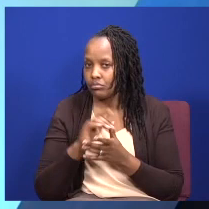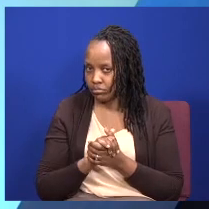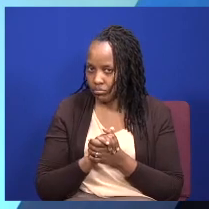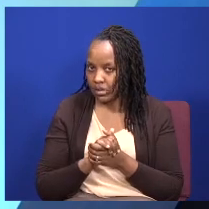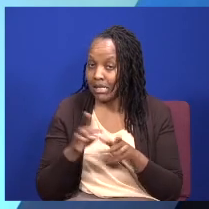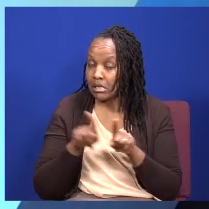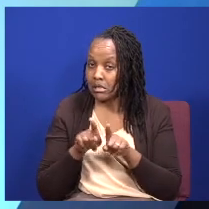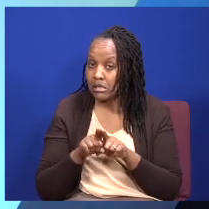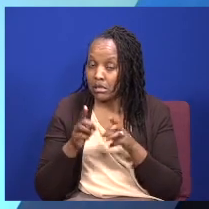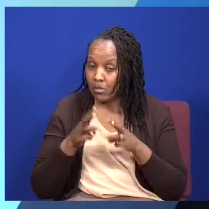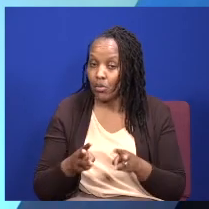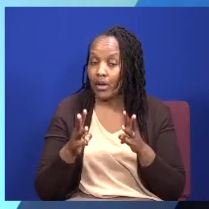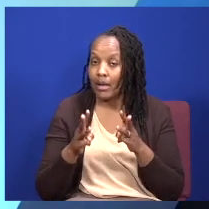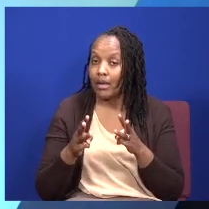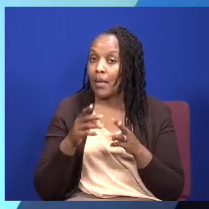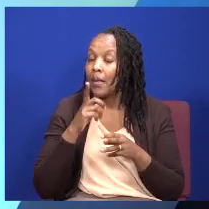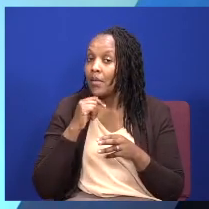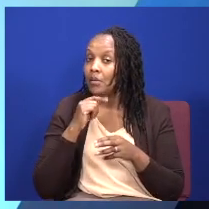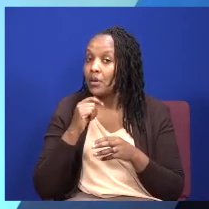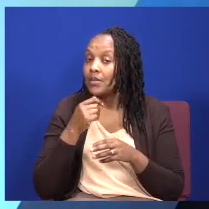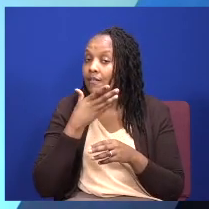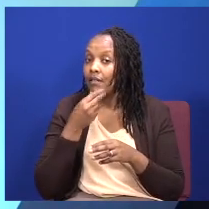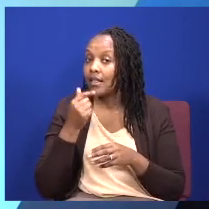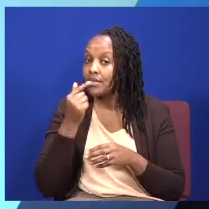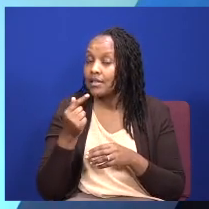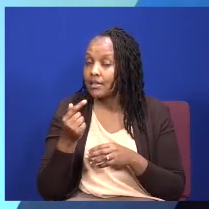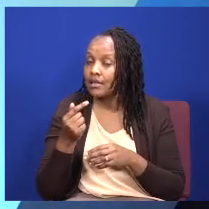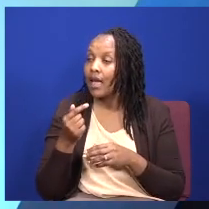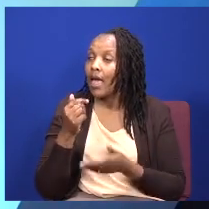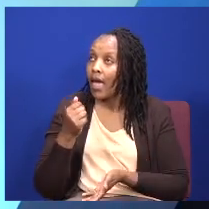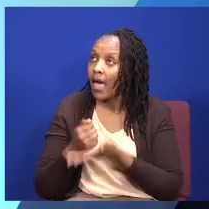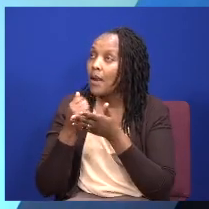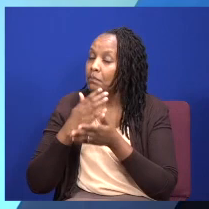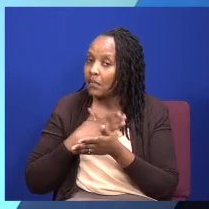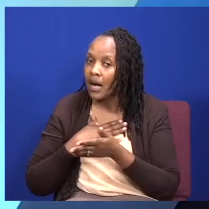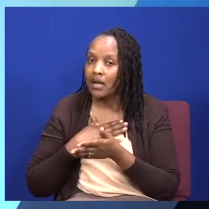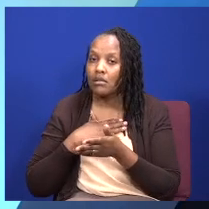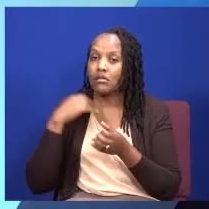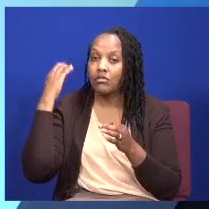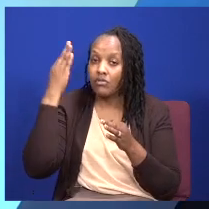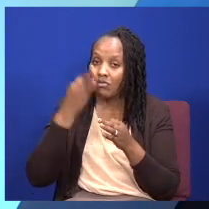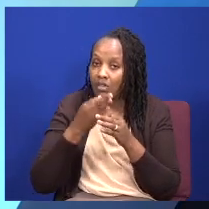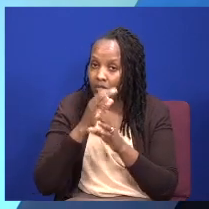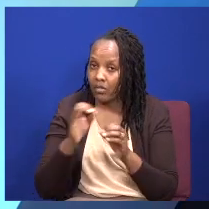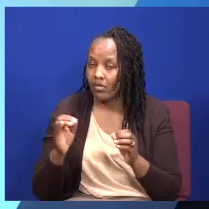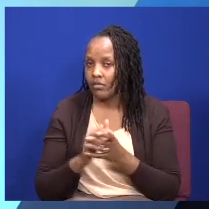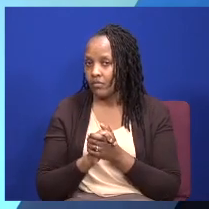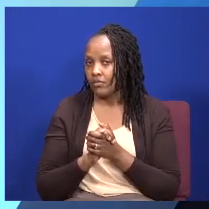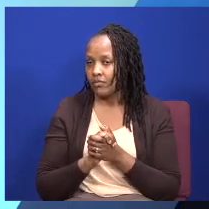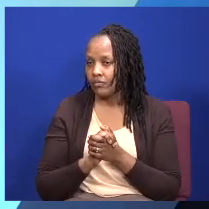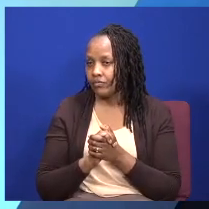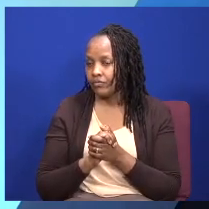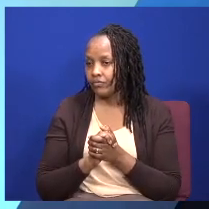the boy's father said, help me. I believe, help my unbelief. You can actually ask God to help you and help you come out of